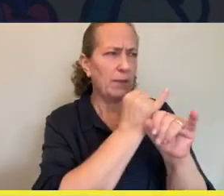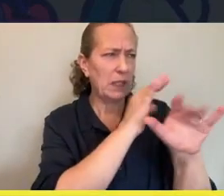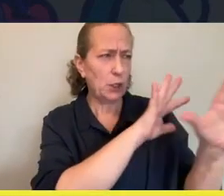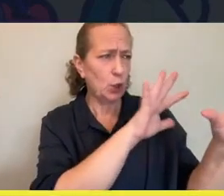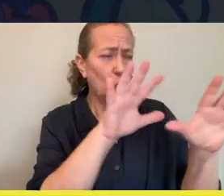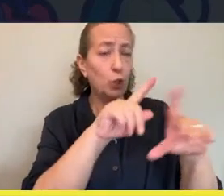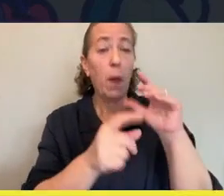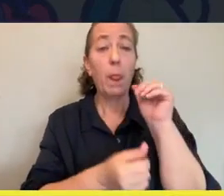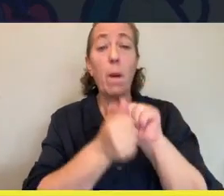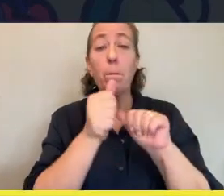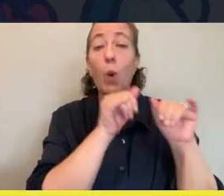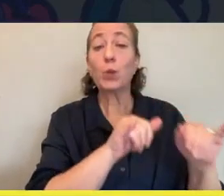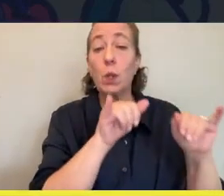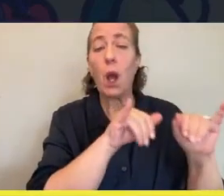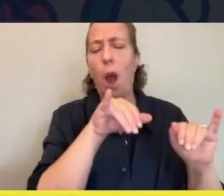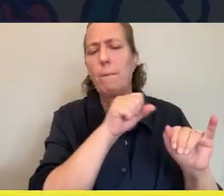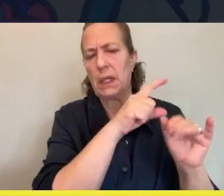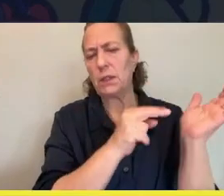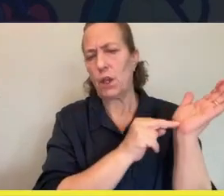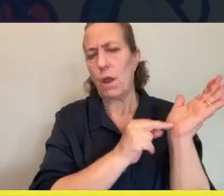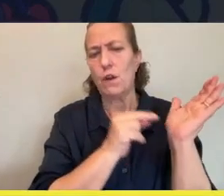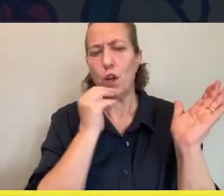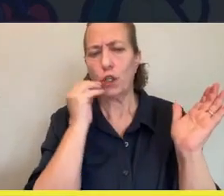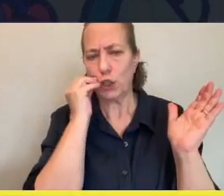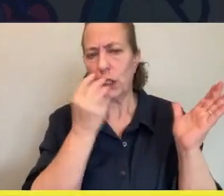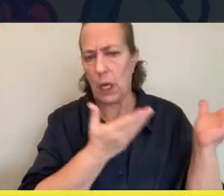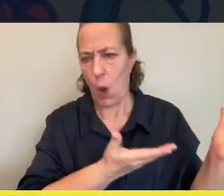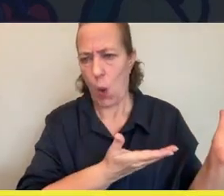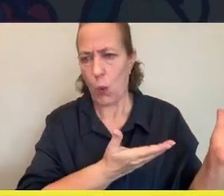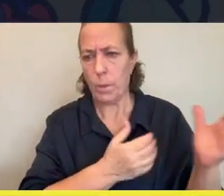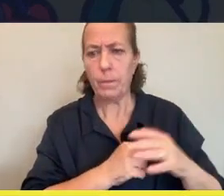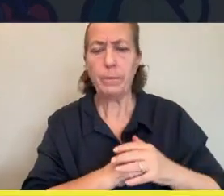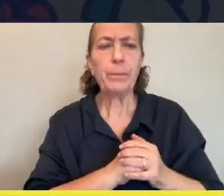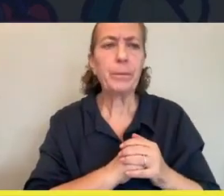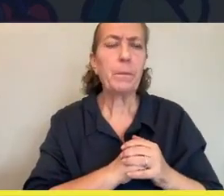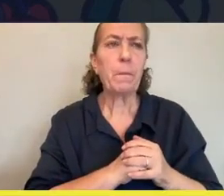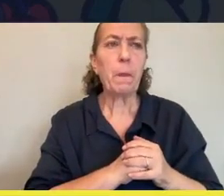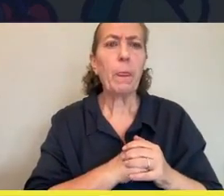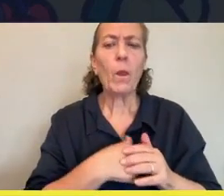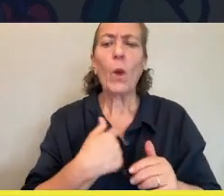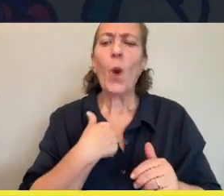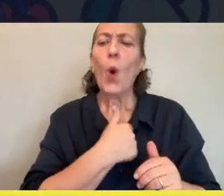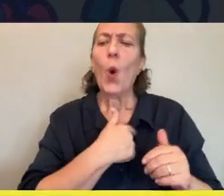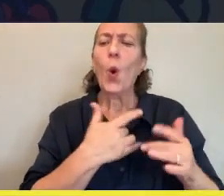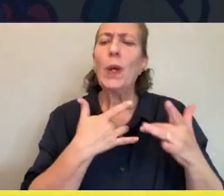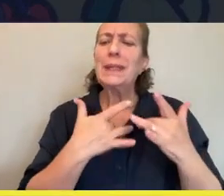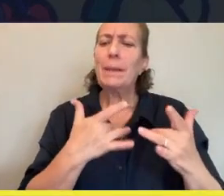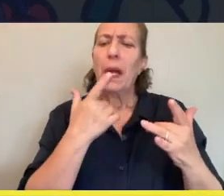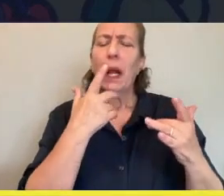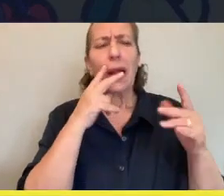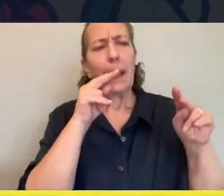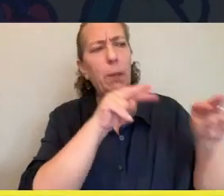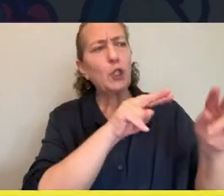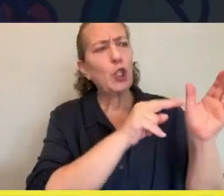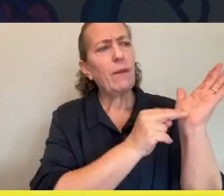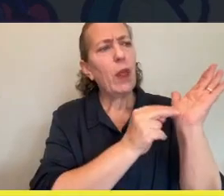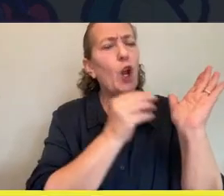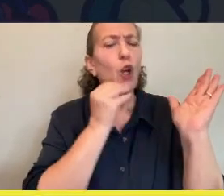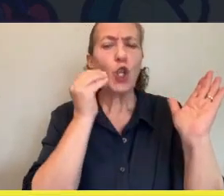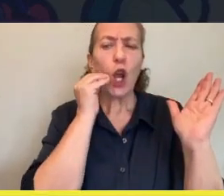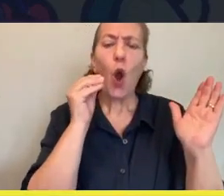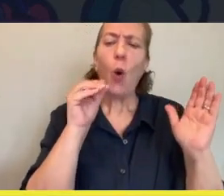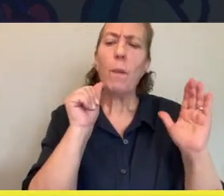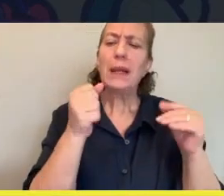form is the nursing home. And while we typically perceive nursing homes as a place for older adults,